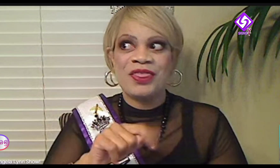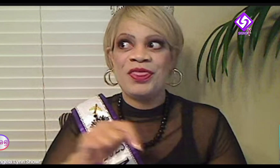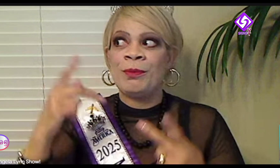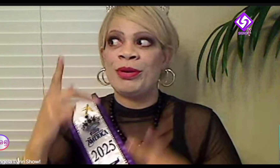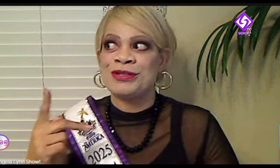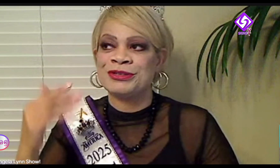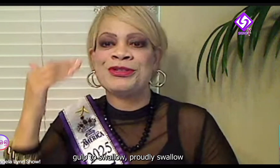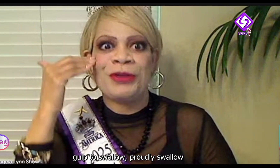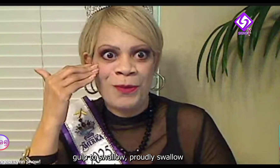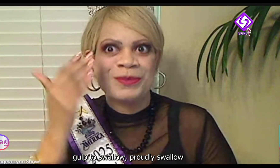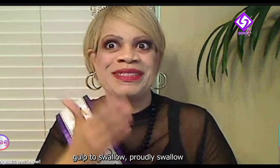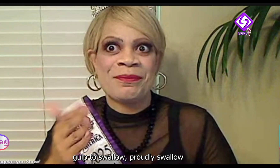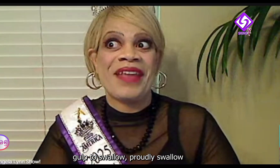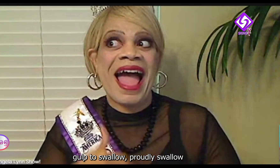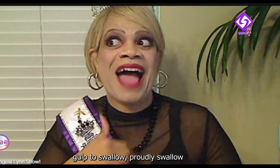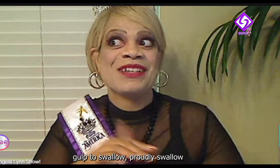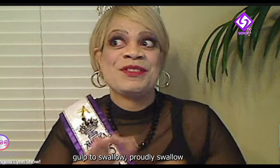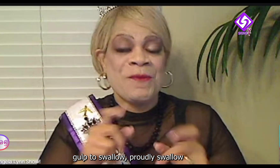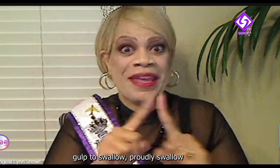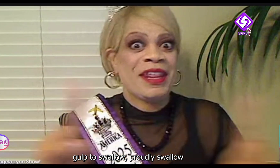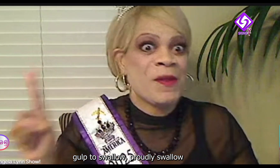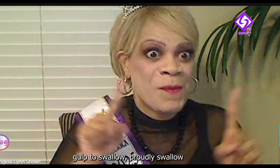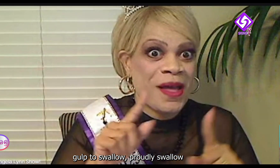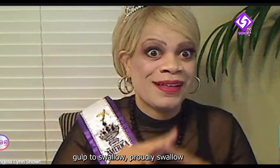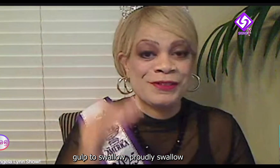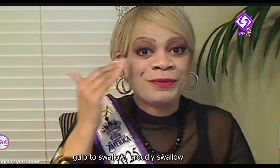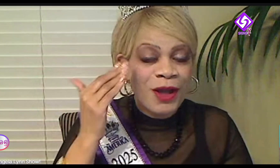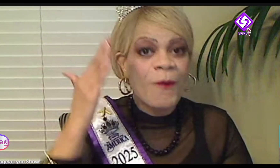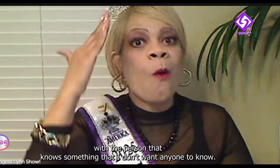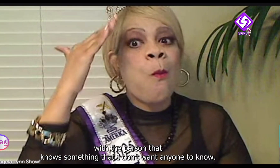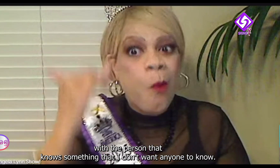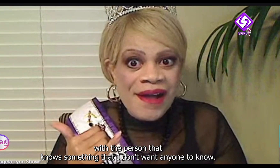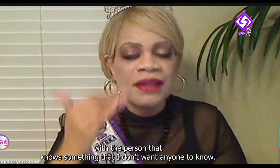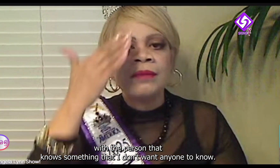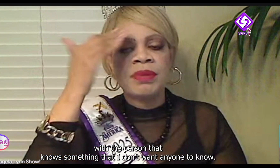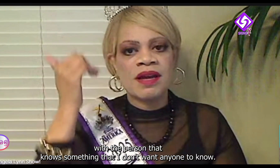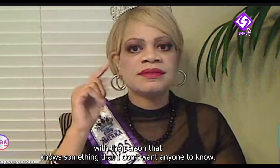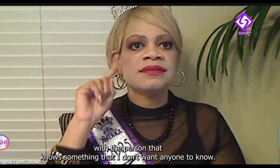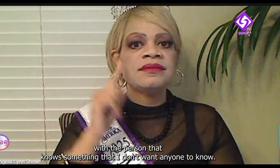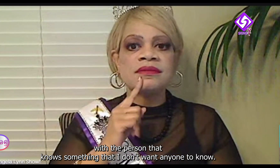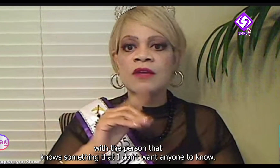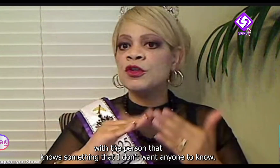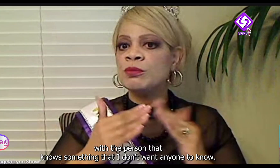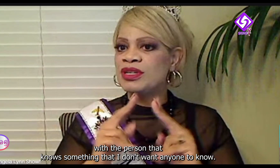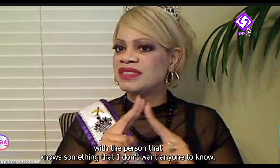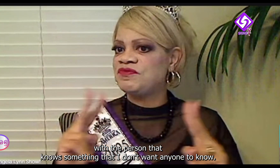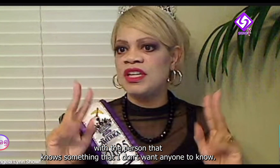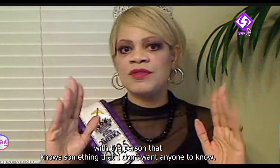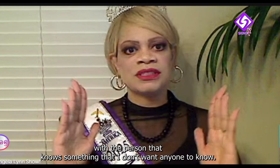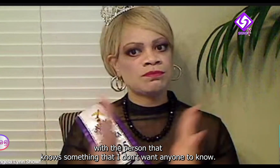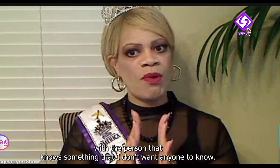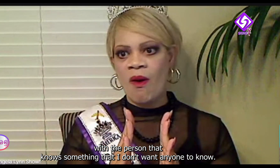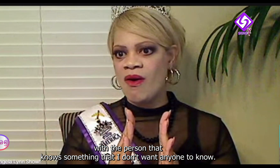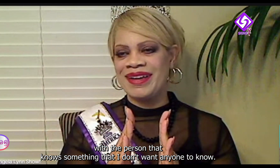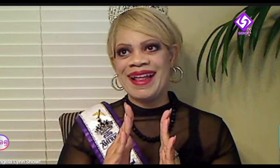big gulp to swallow, proudly swallow, with the person that knows something that I don't